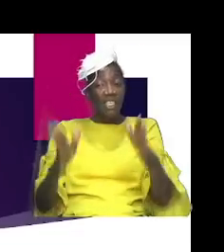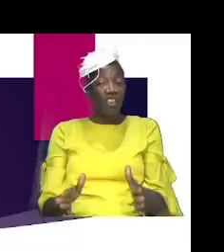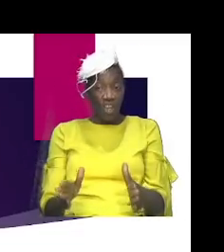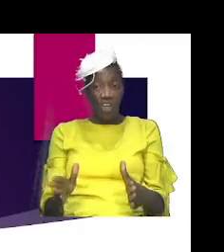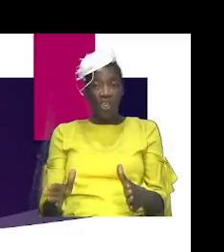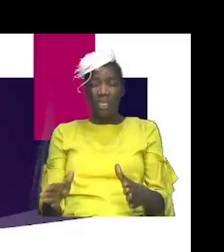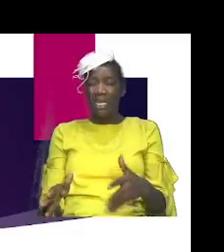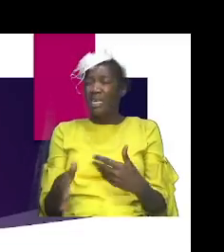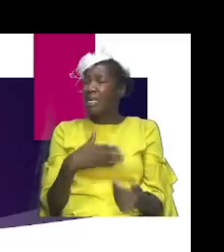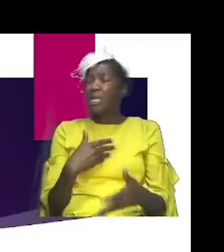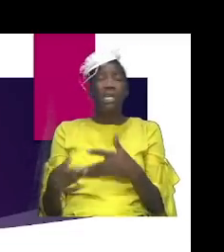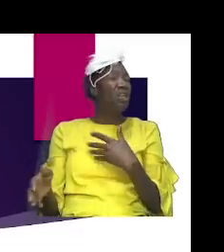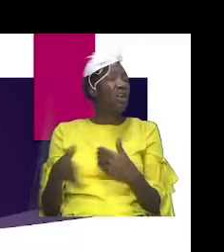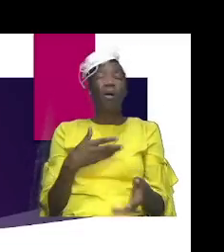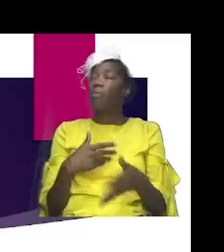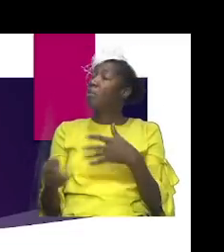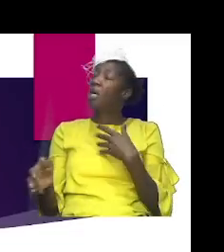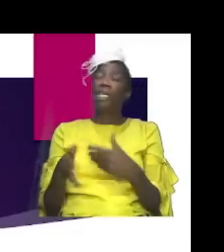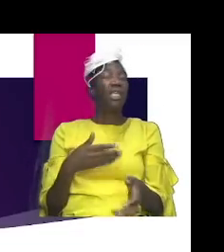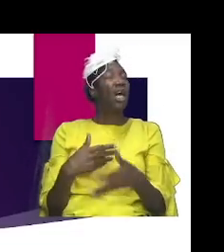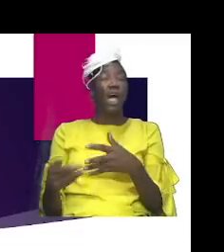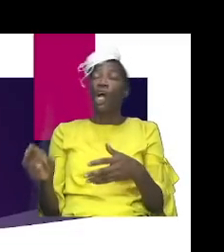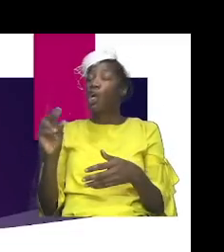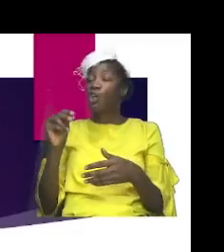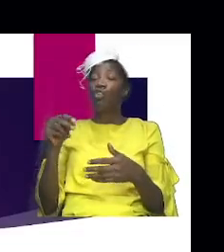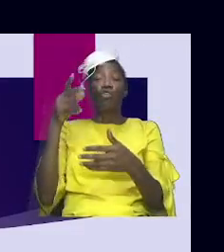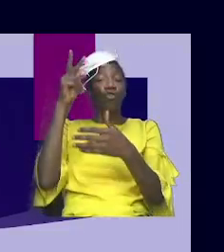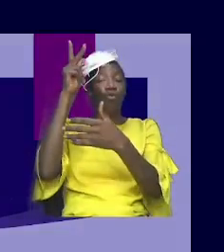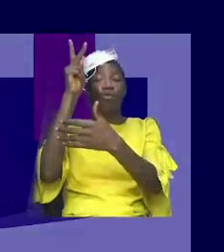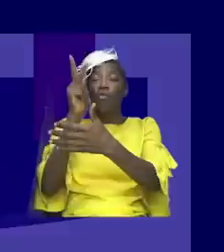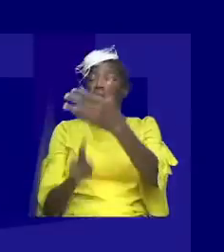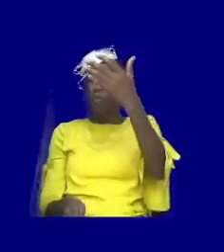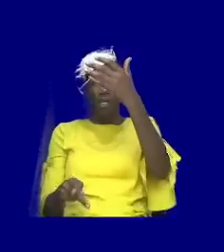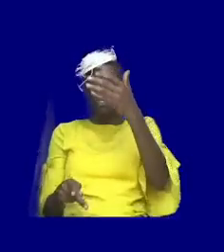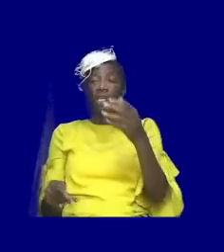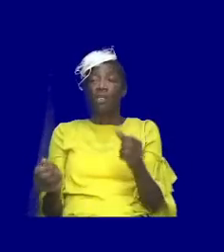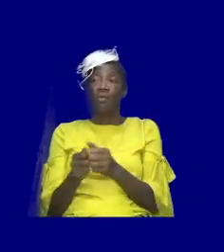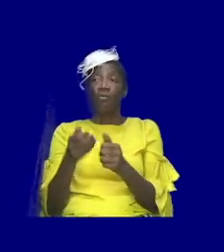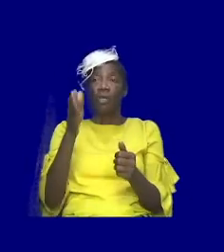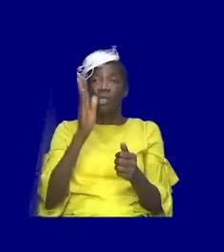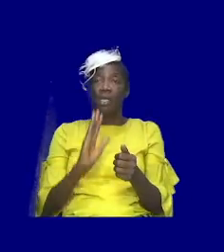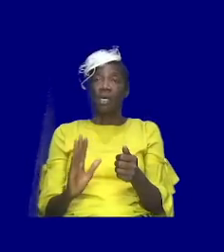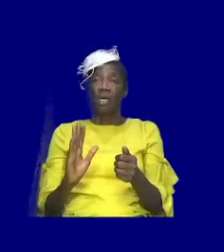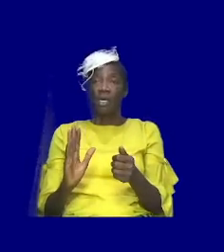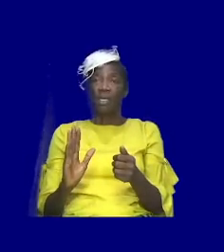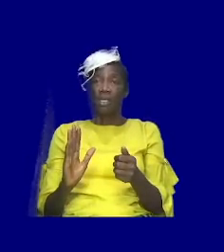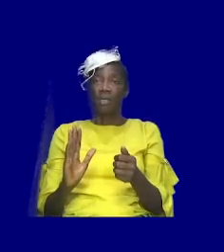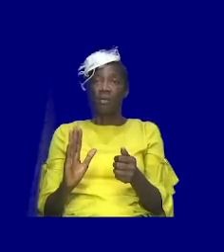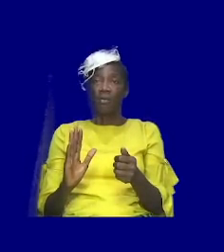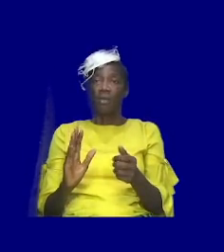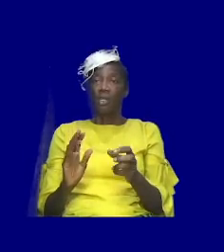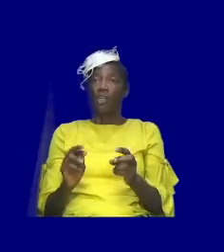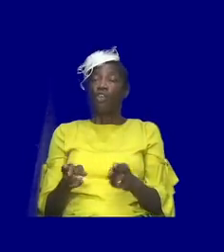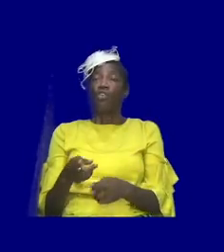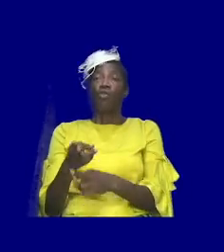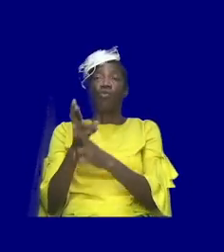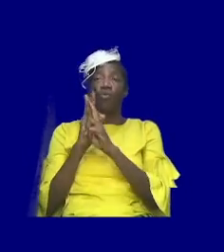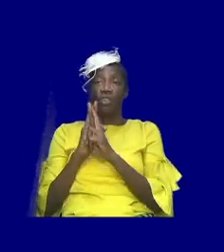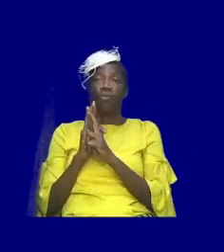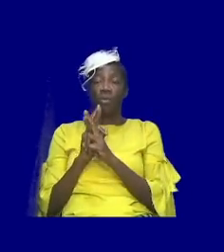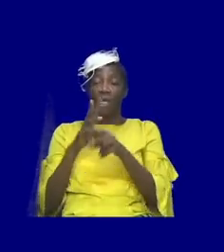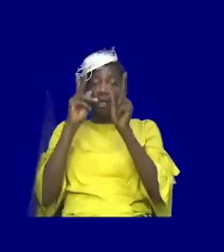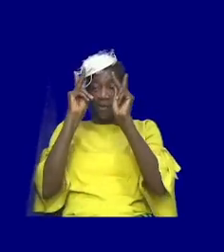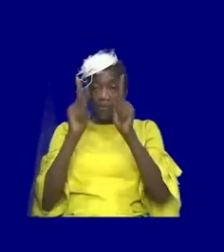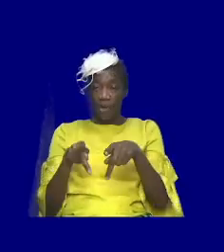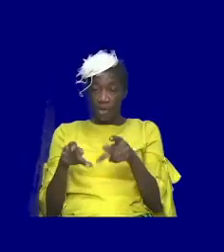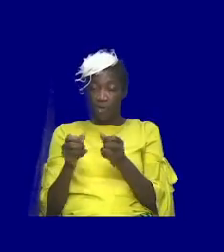saints of God, there will be no partiality with God. There is no respect of